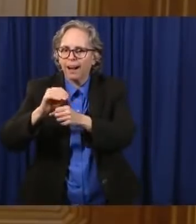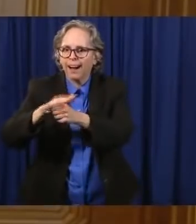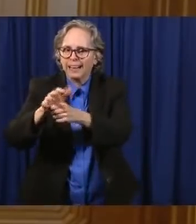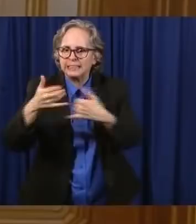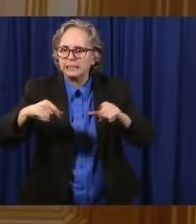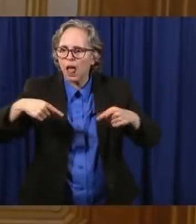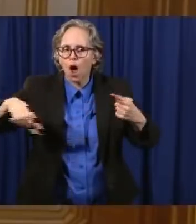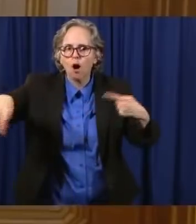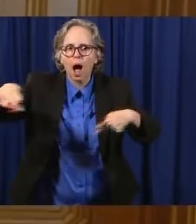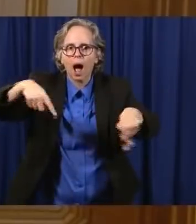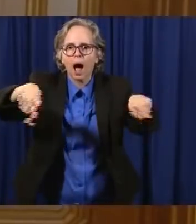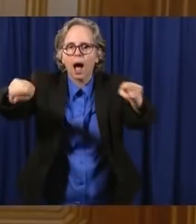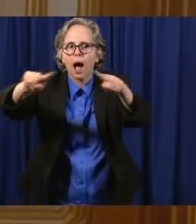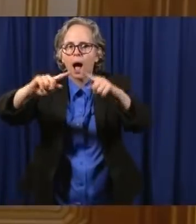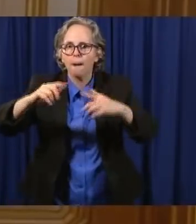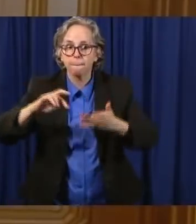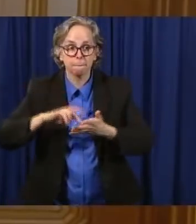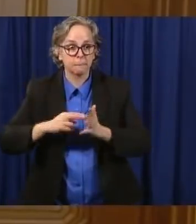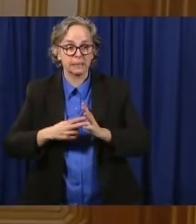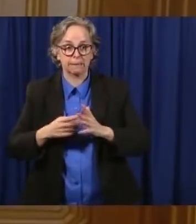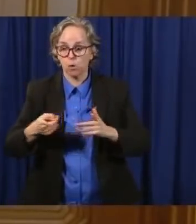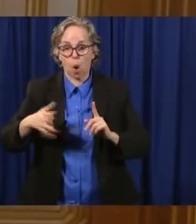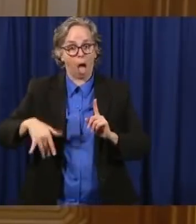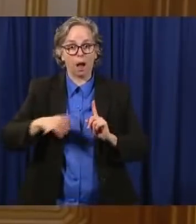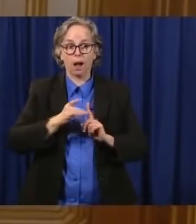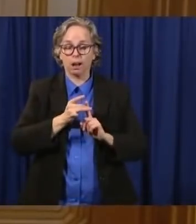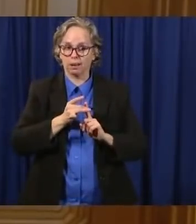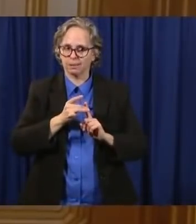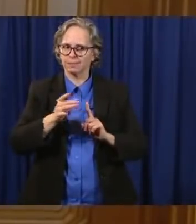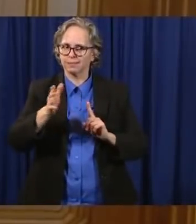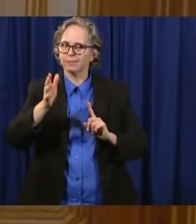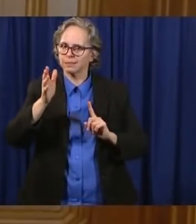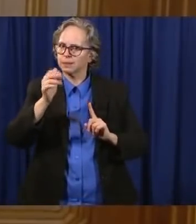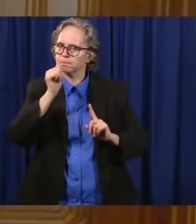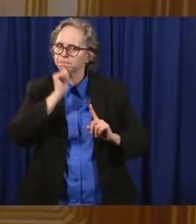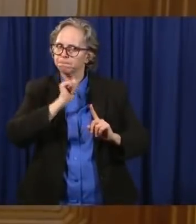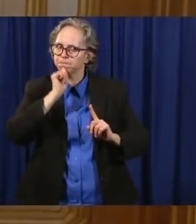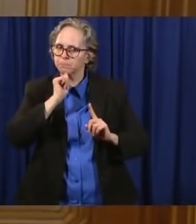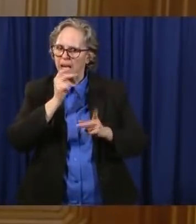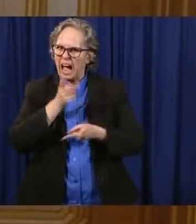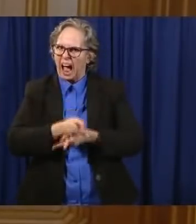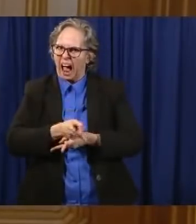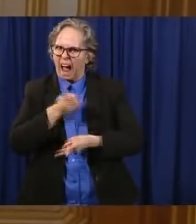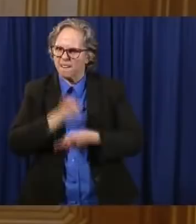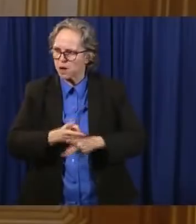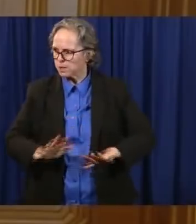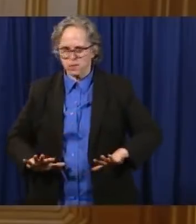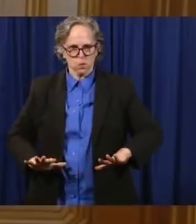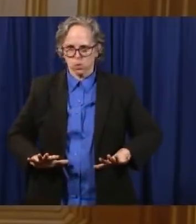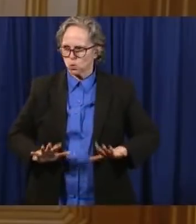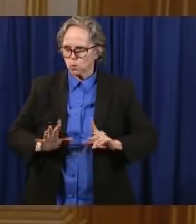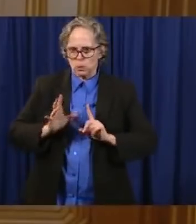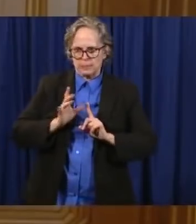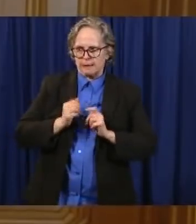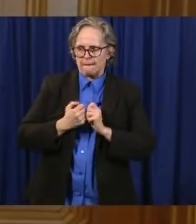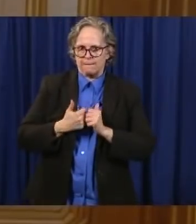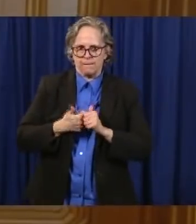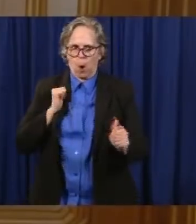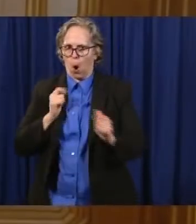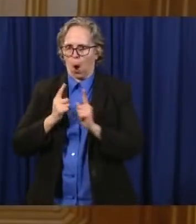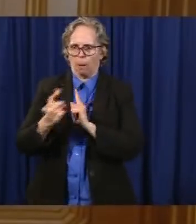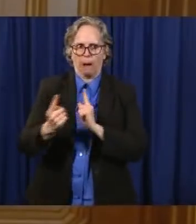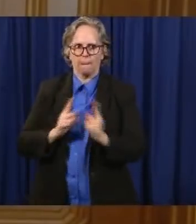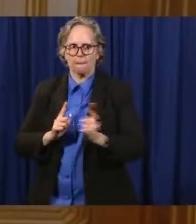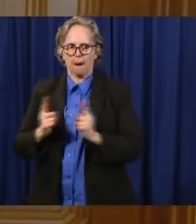who have not contracted this yet are going to have to be extremely careful. And those who are older, those who